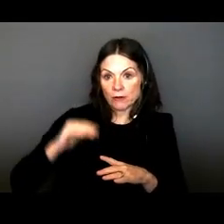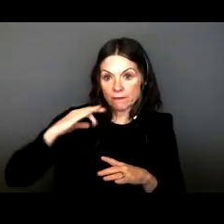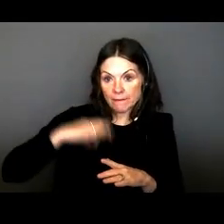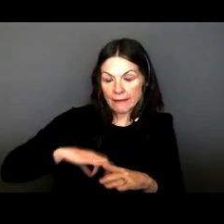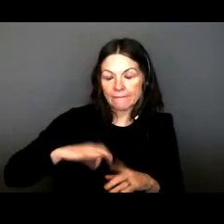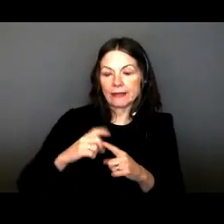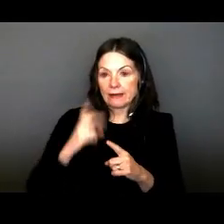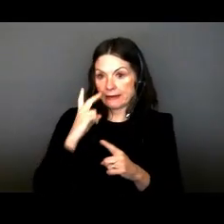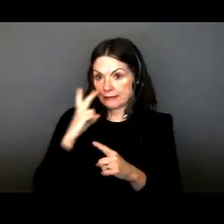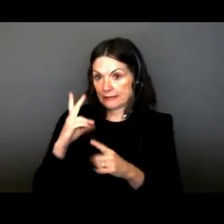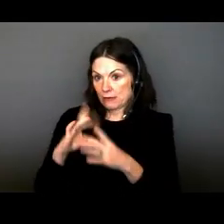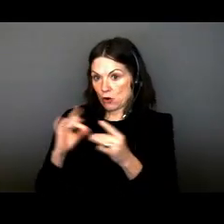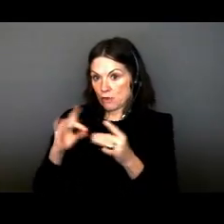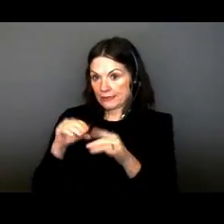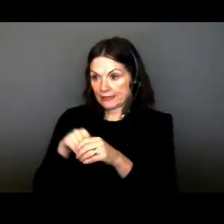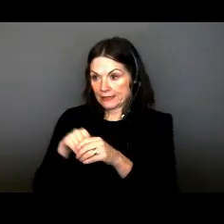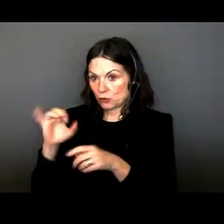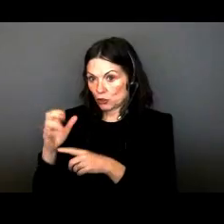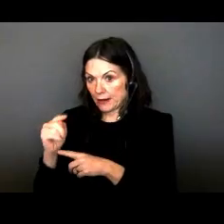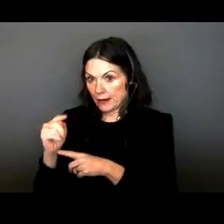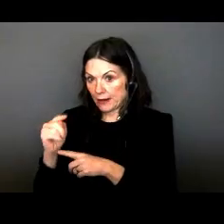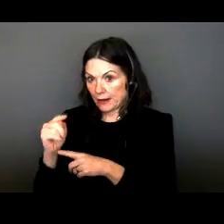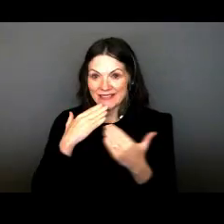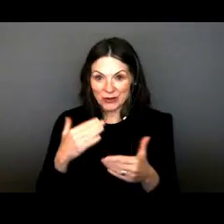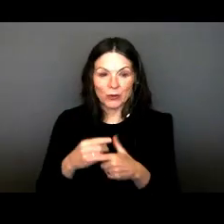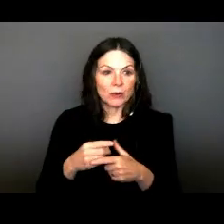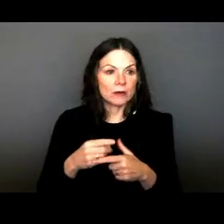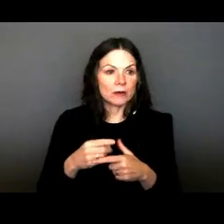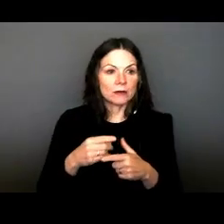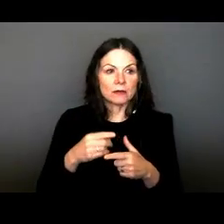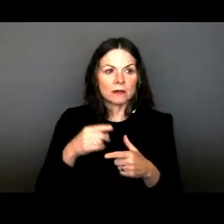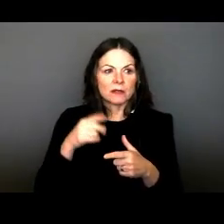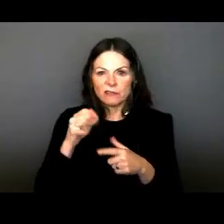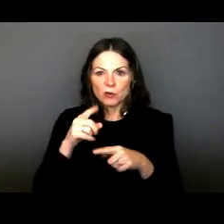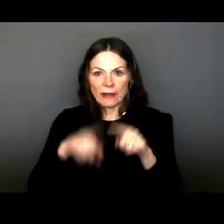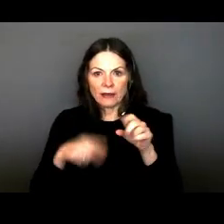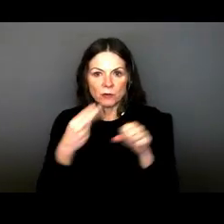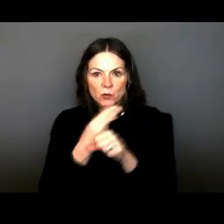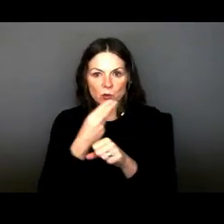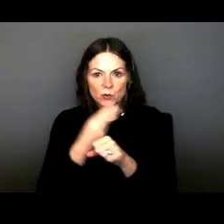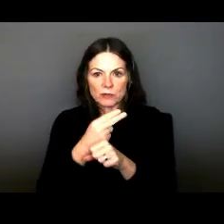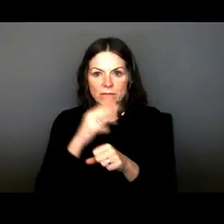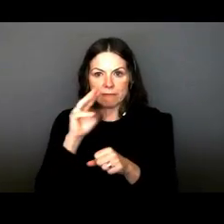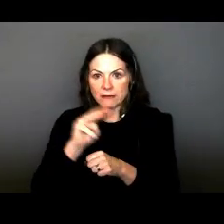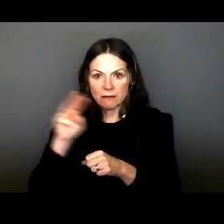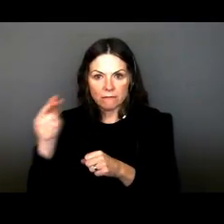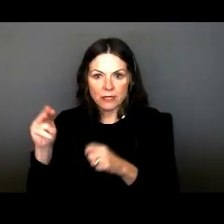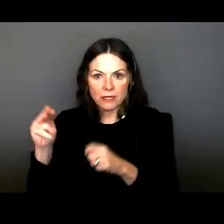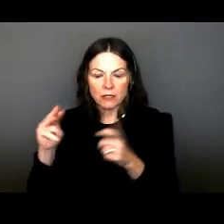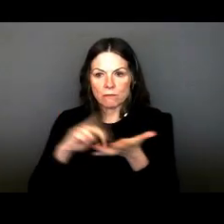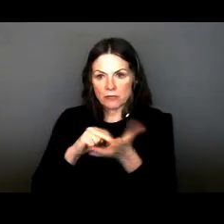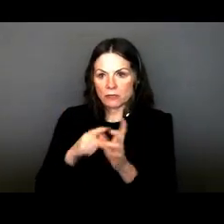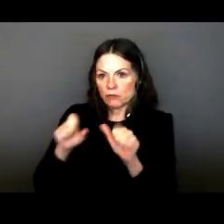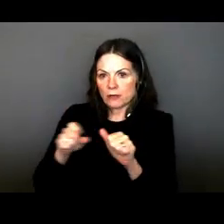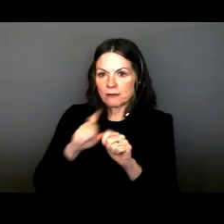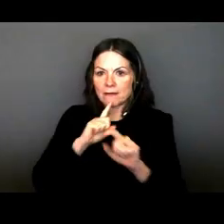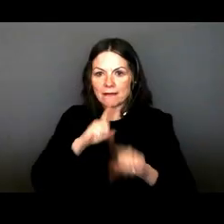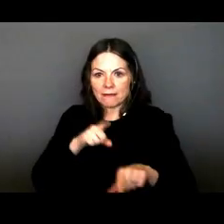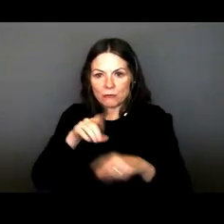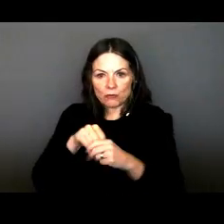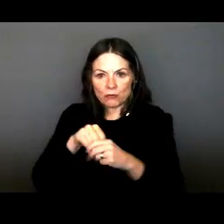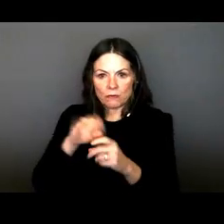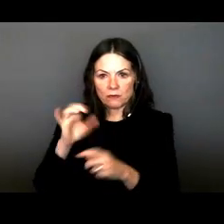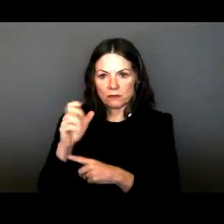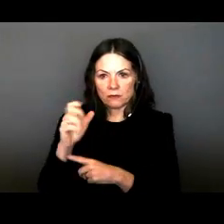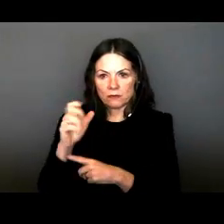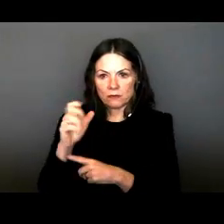much, Debo. Anybody who cannot access the Mentimeter, feel free to comment in chat as well.